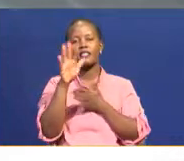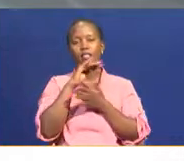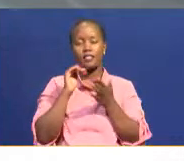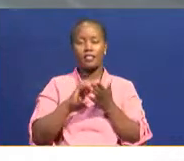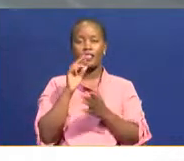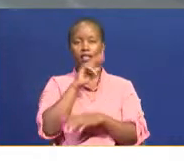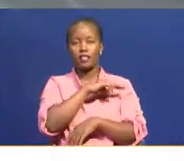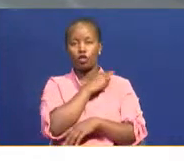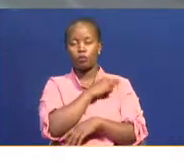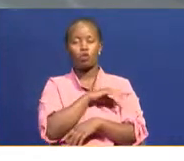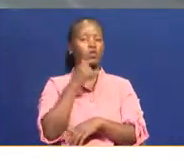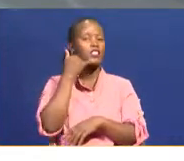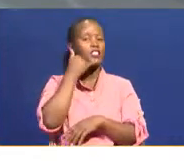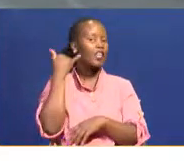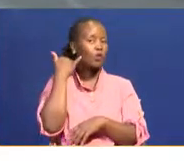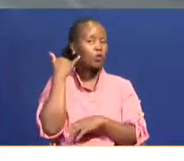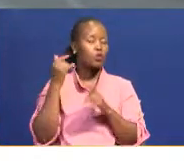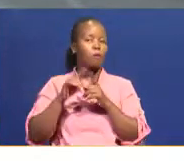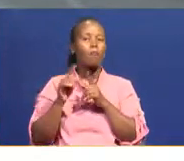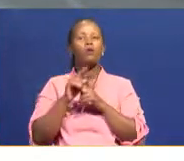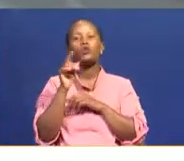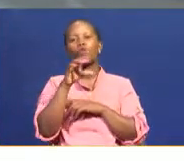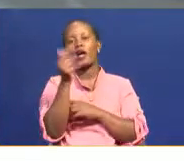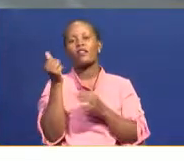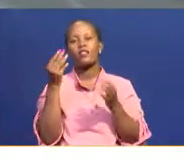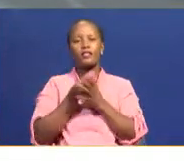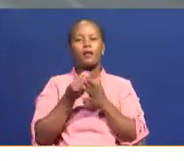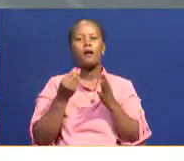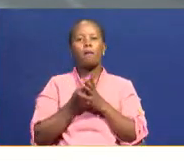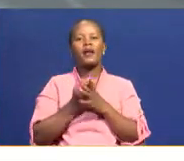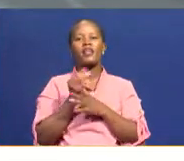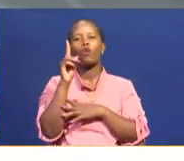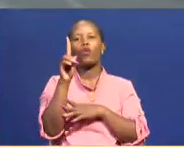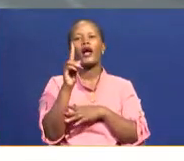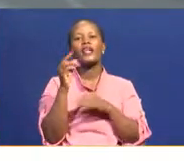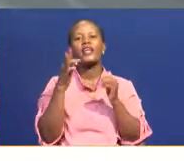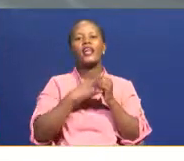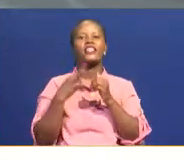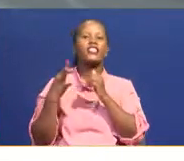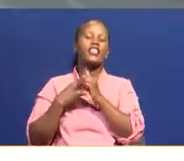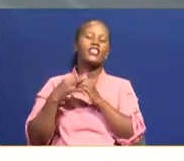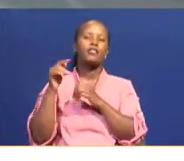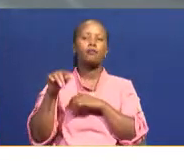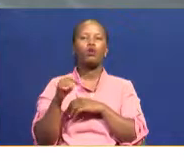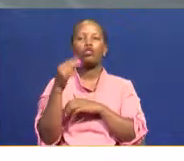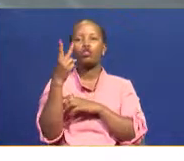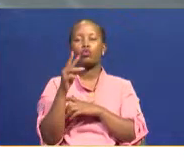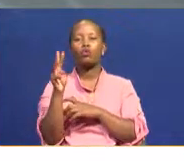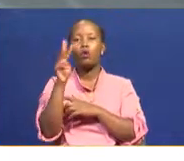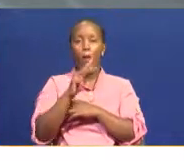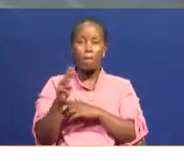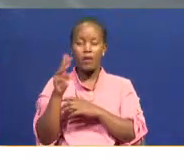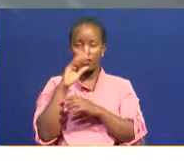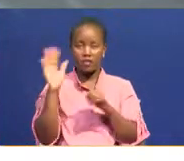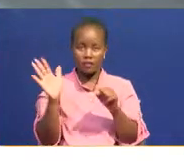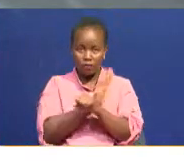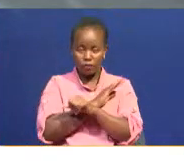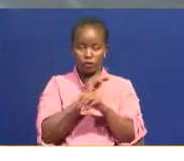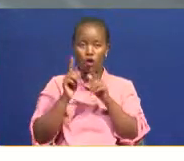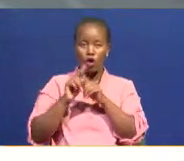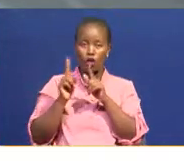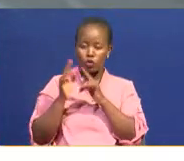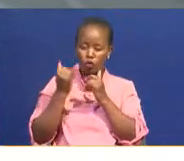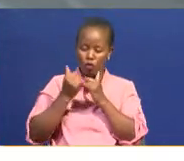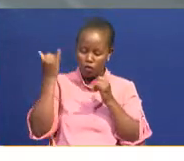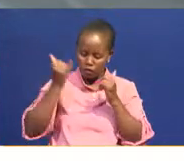an all-inclusive sum amounting to 188.2 million shillings in full, and final settlement